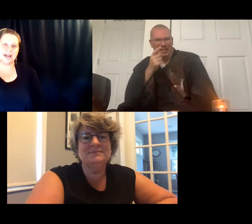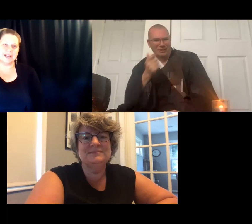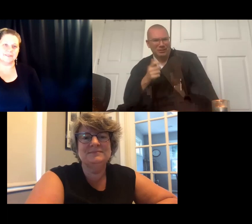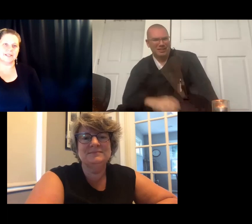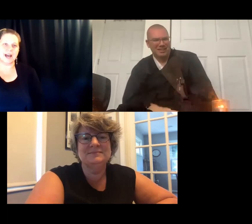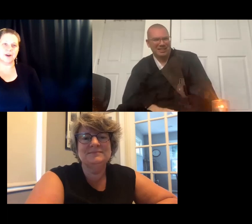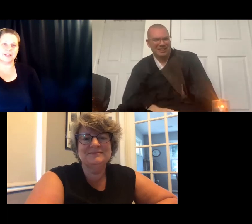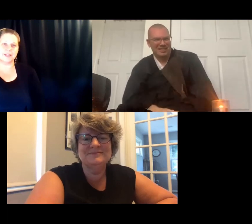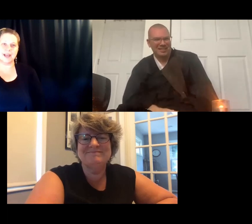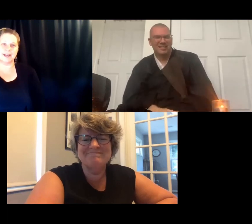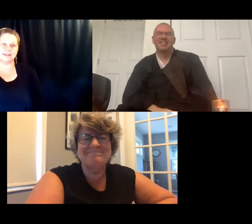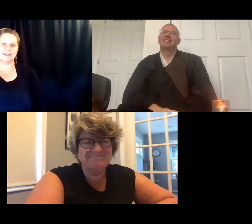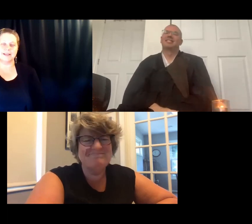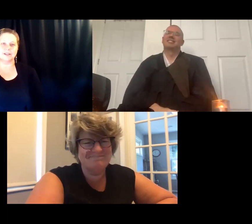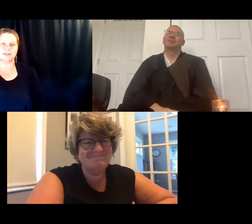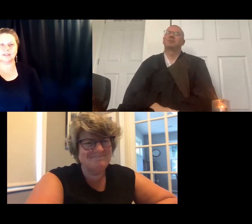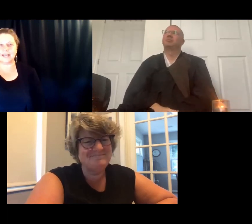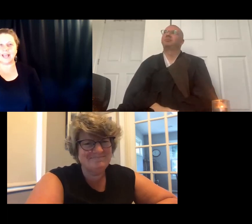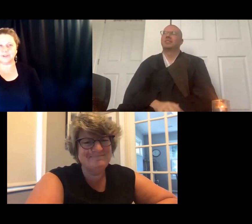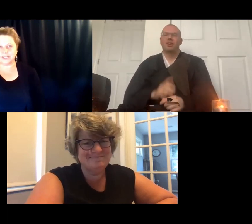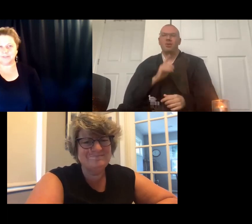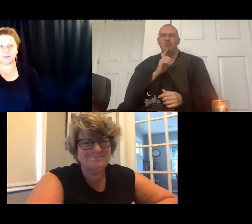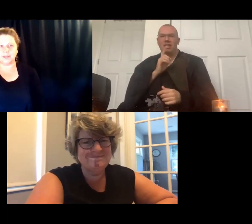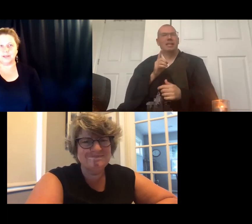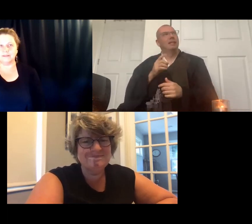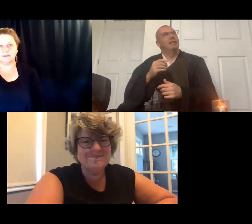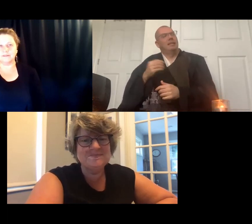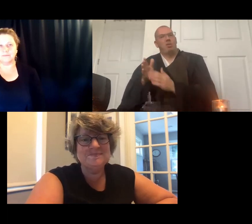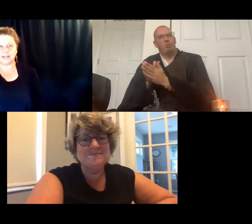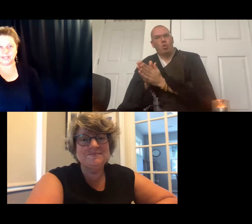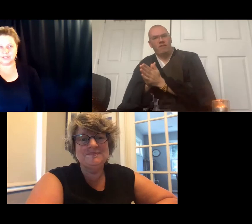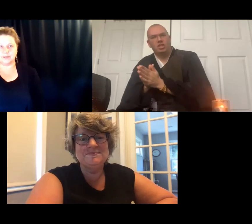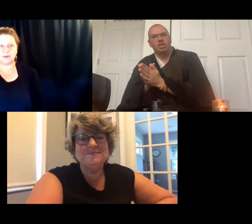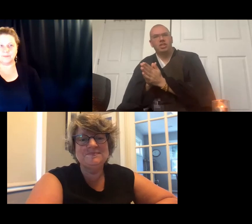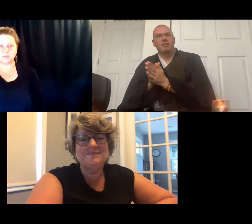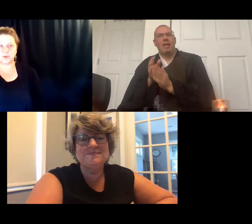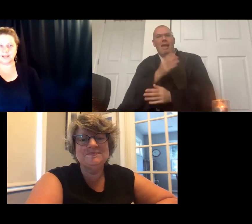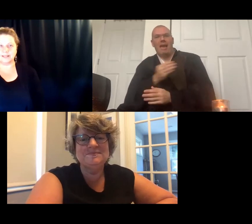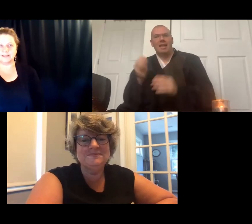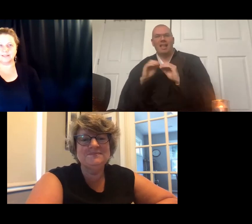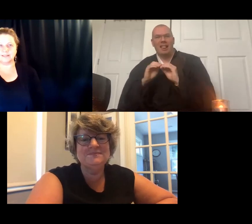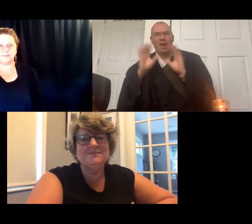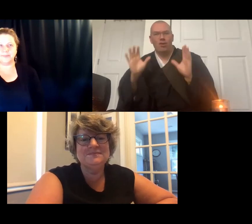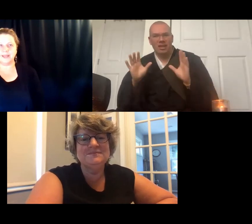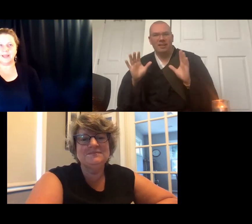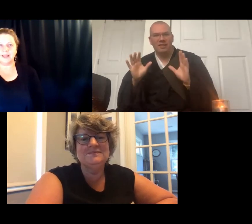their lives, how they can get energy from the meditation, from this